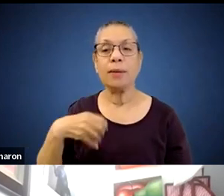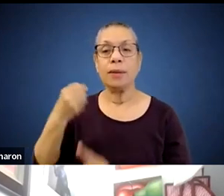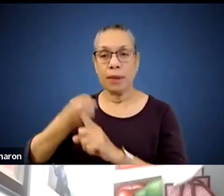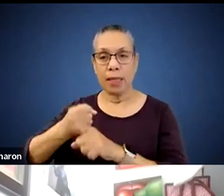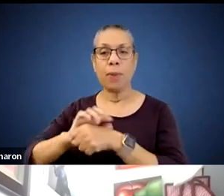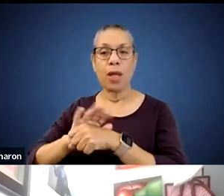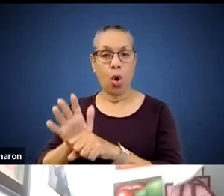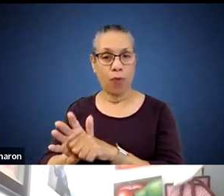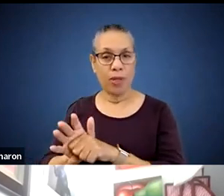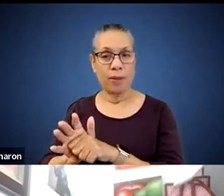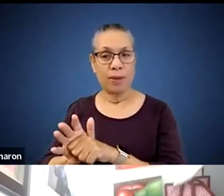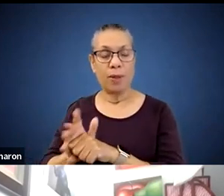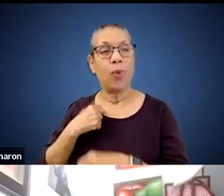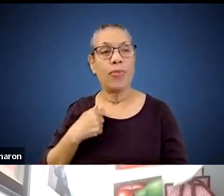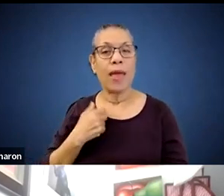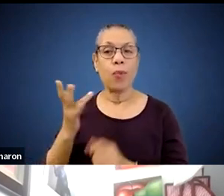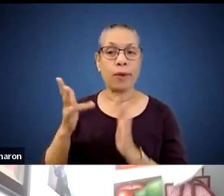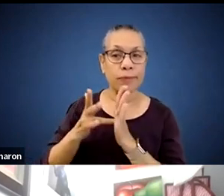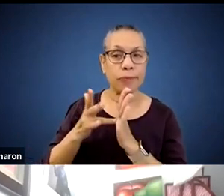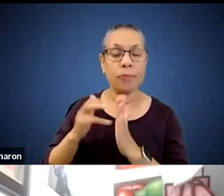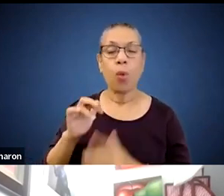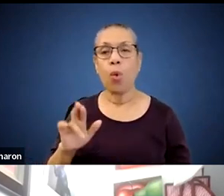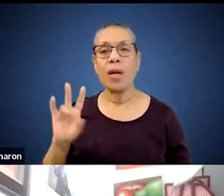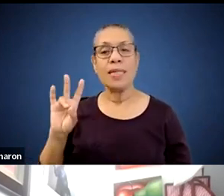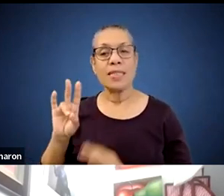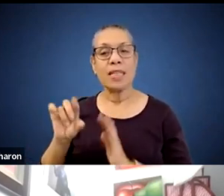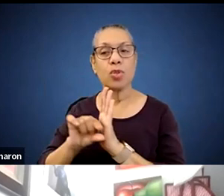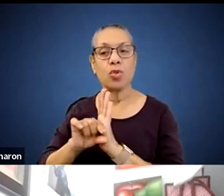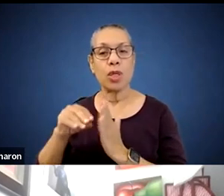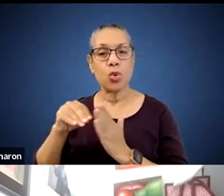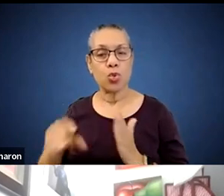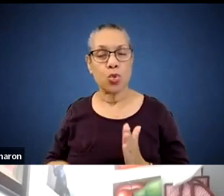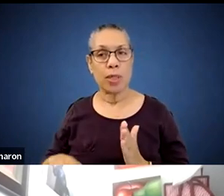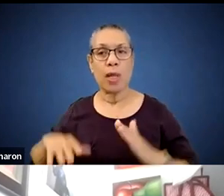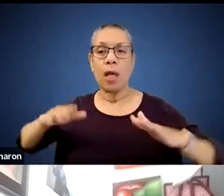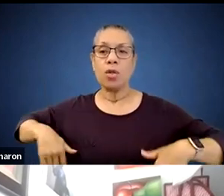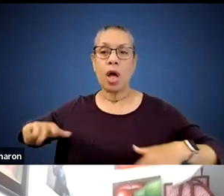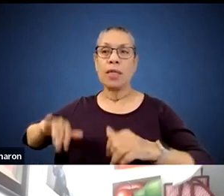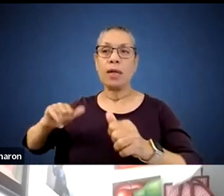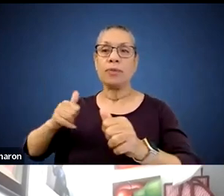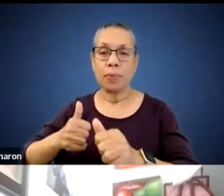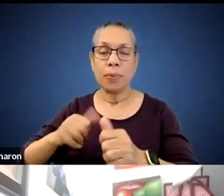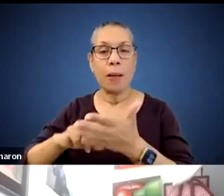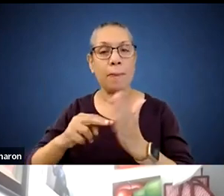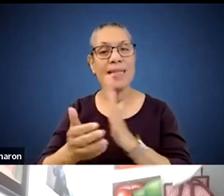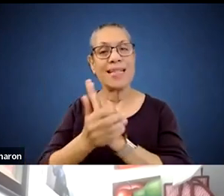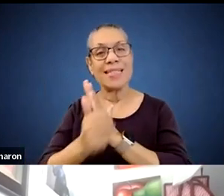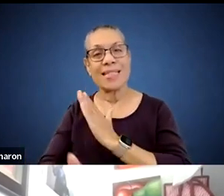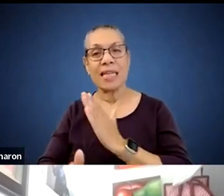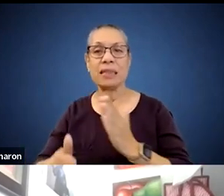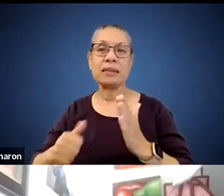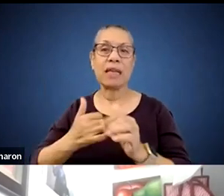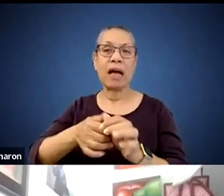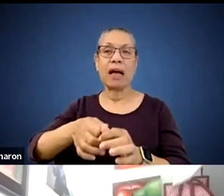back when they were ninth graders or they were seventh graders and they haven't caught up so they're lagging with skill and so it's a